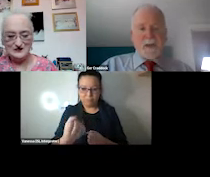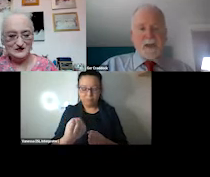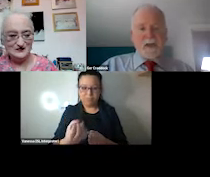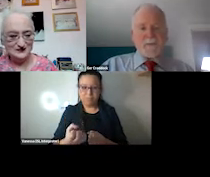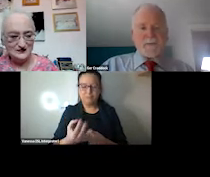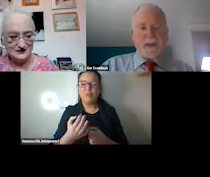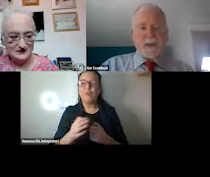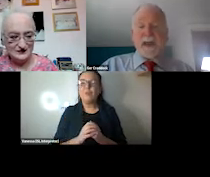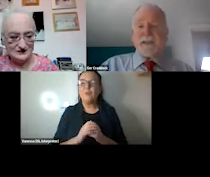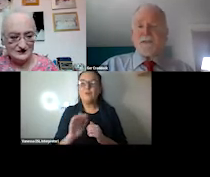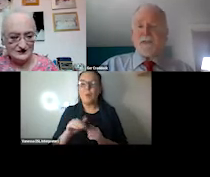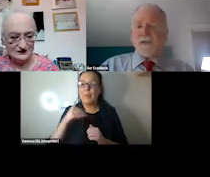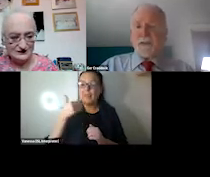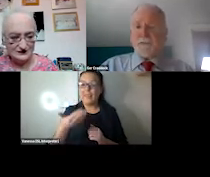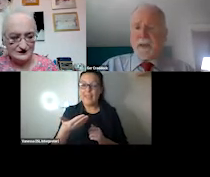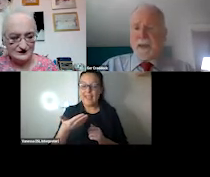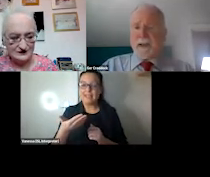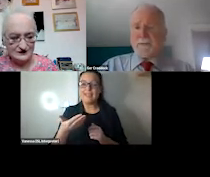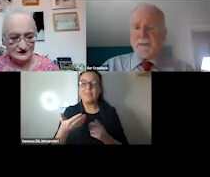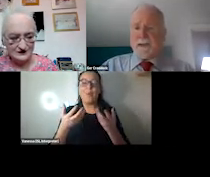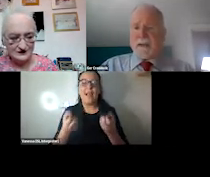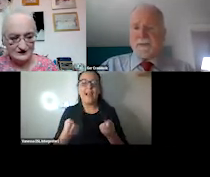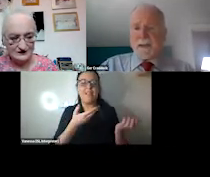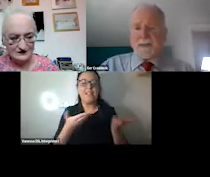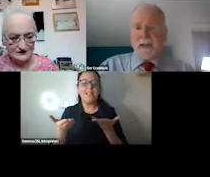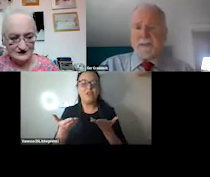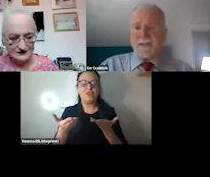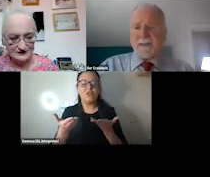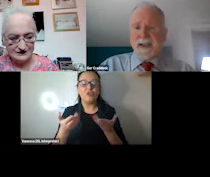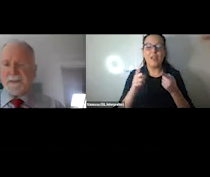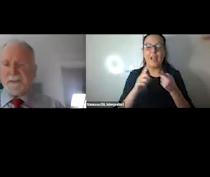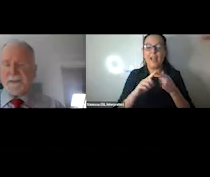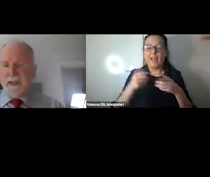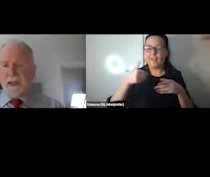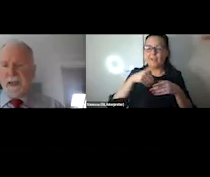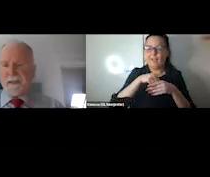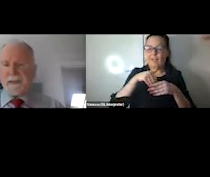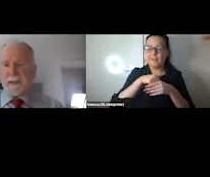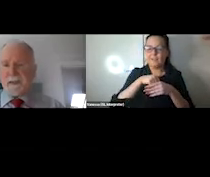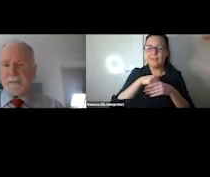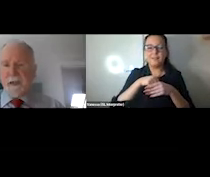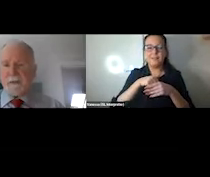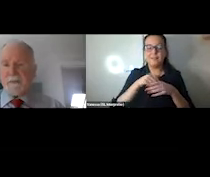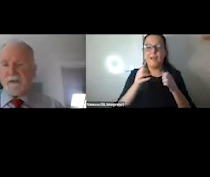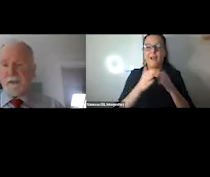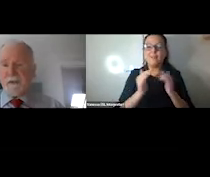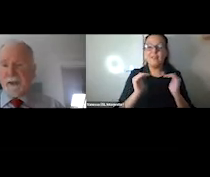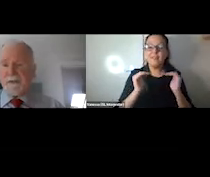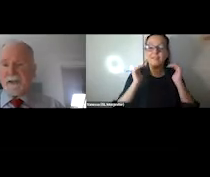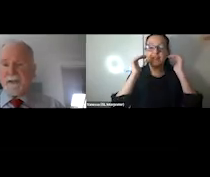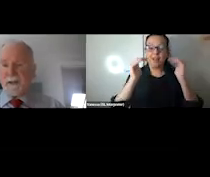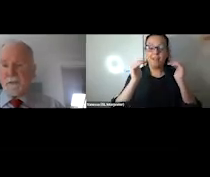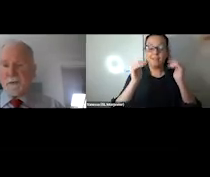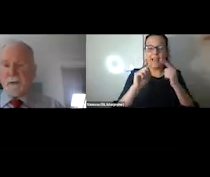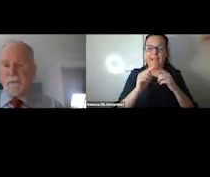we have an introduction and I suppose the context of the standards and the functional